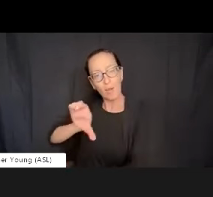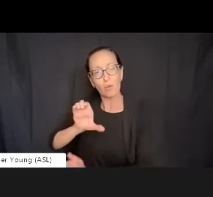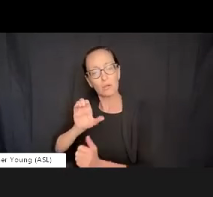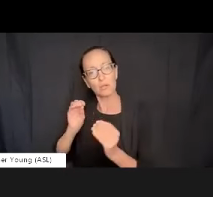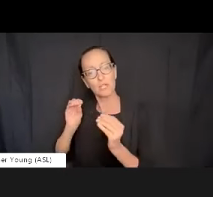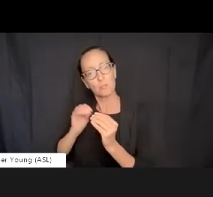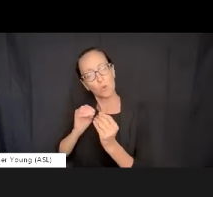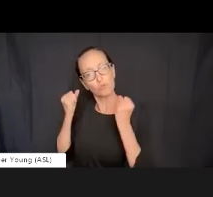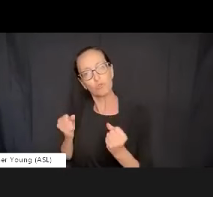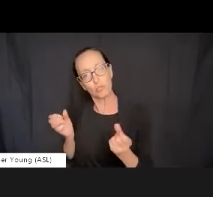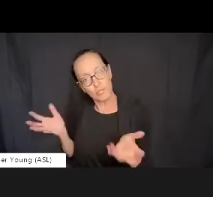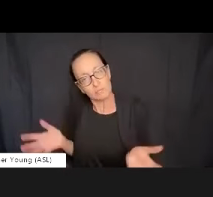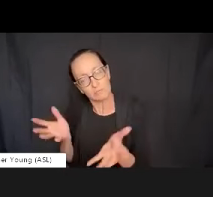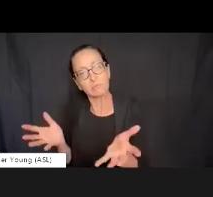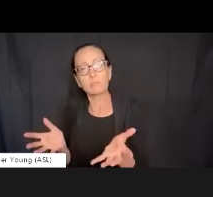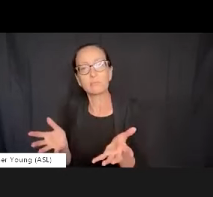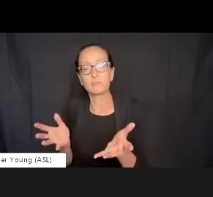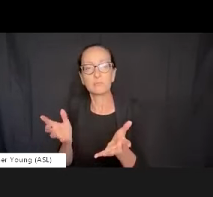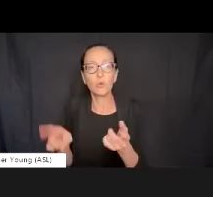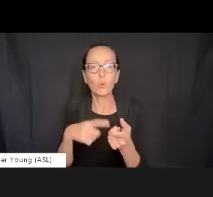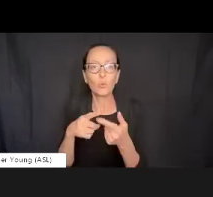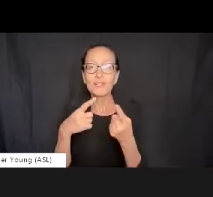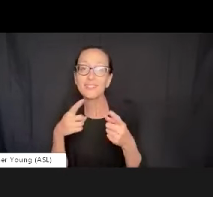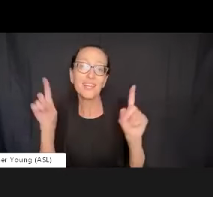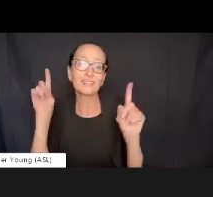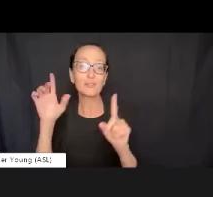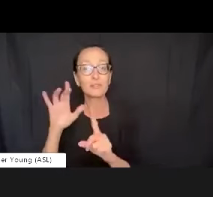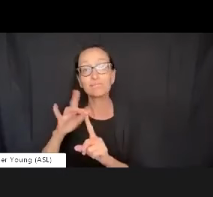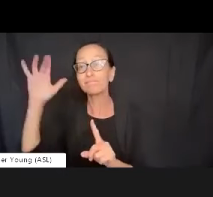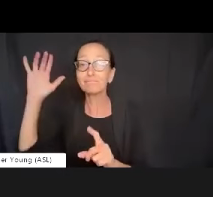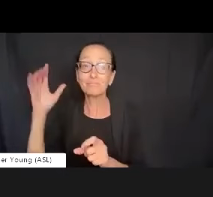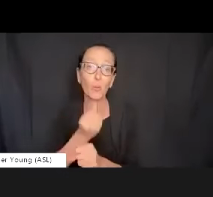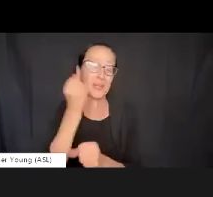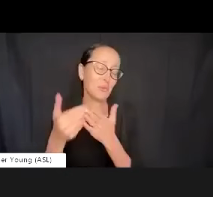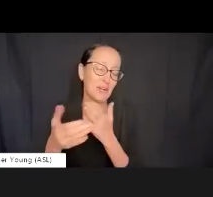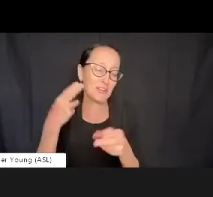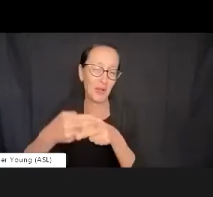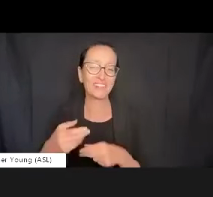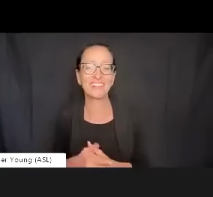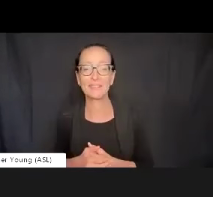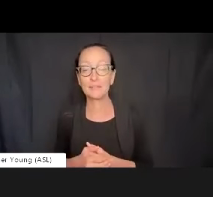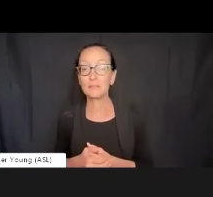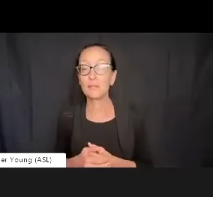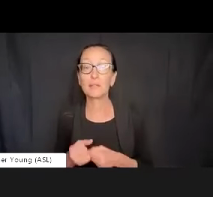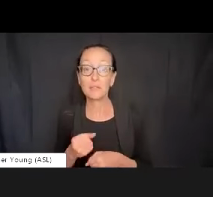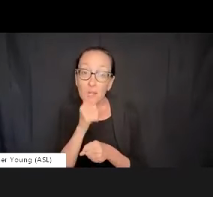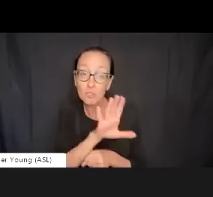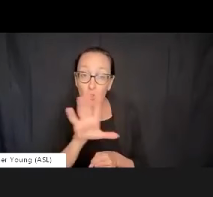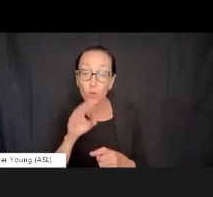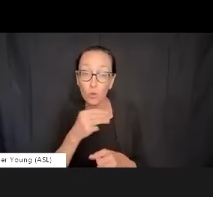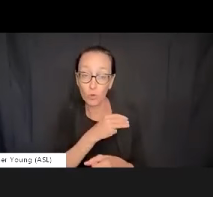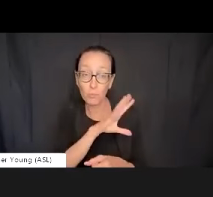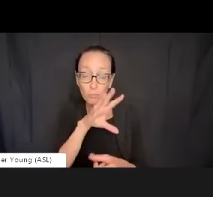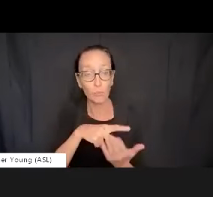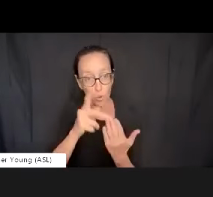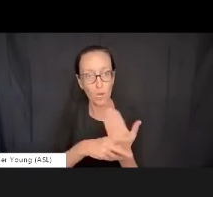strengthen wins, successes, glimmers, whatever they may be. So kind of making sure your program kind of incorporates all of